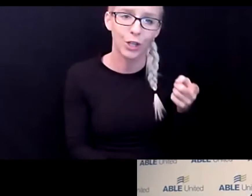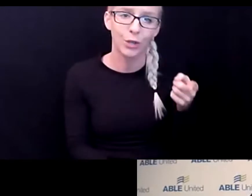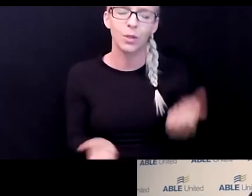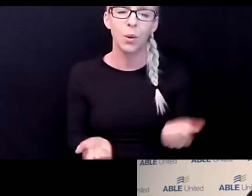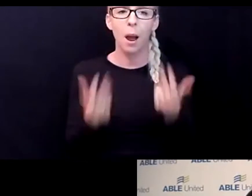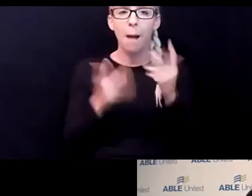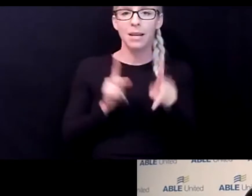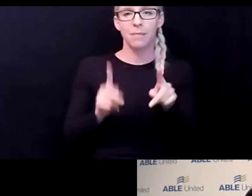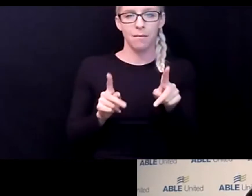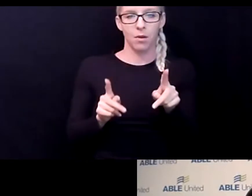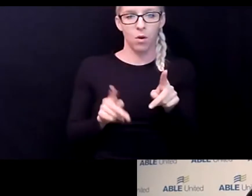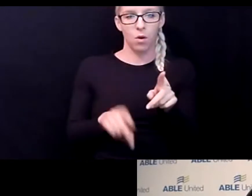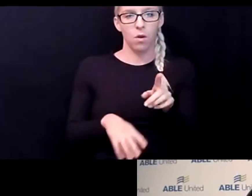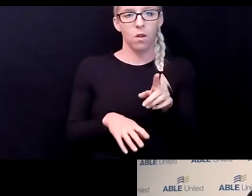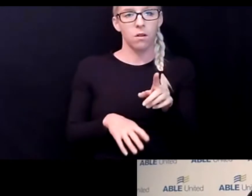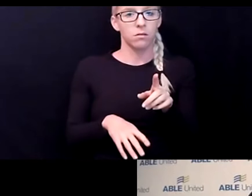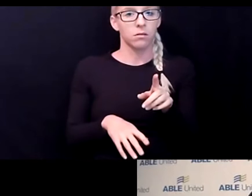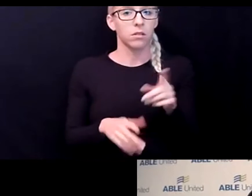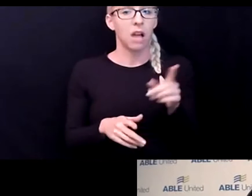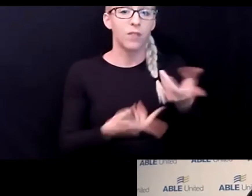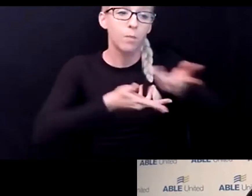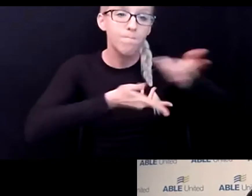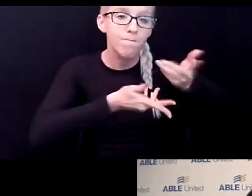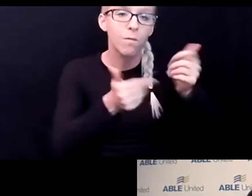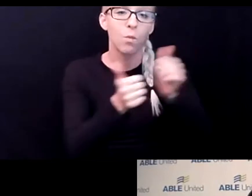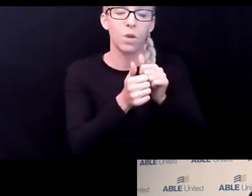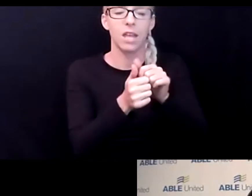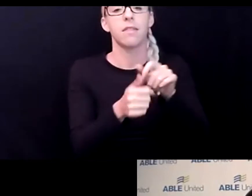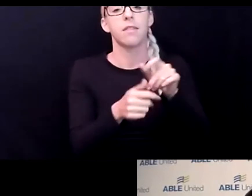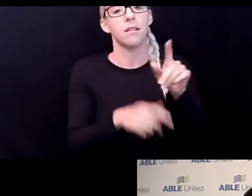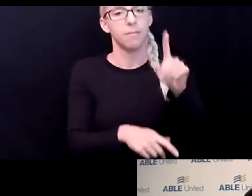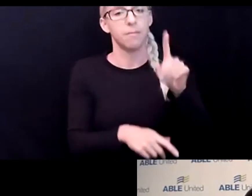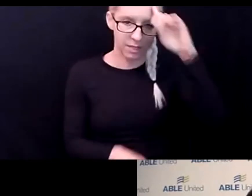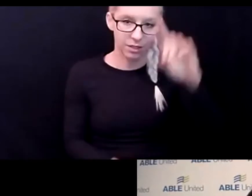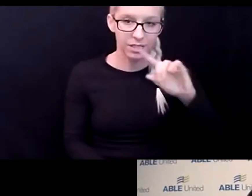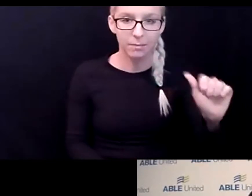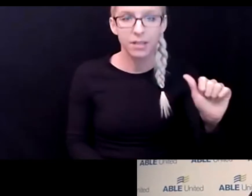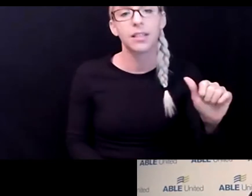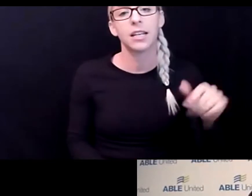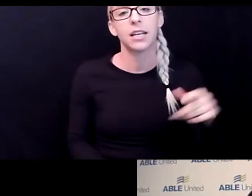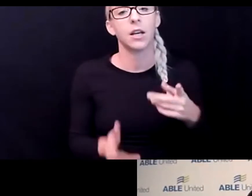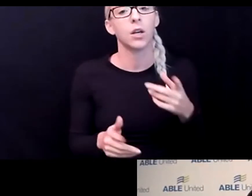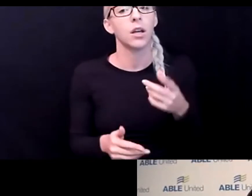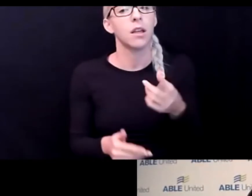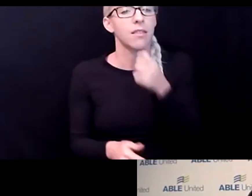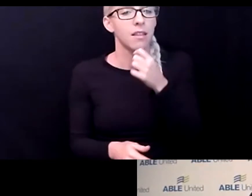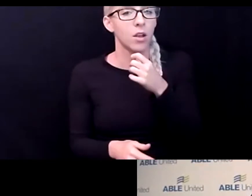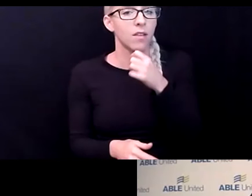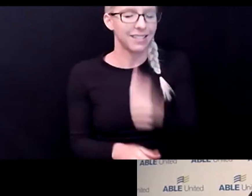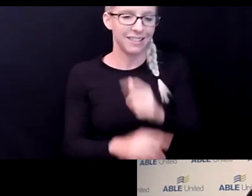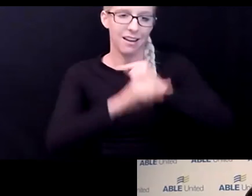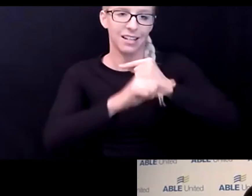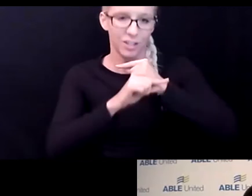developmental disability that isn't a guardianship might be a better question to ask. So that's